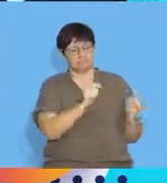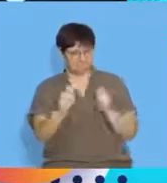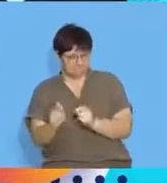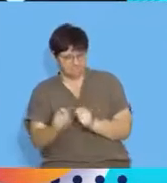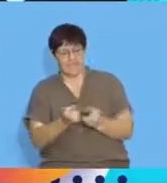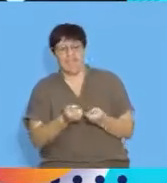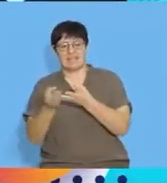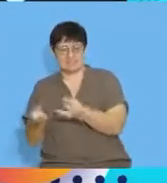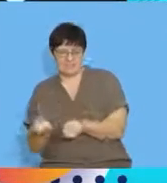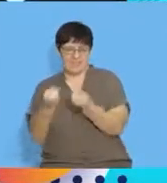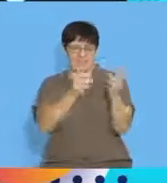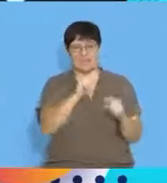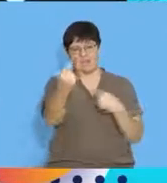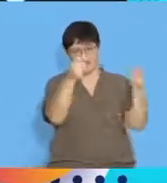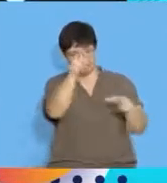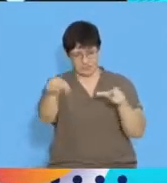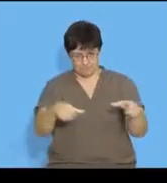person to the other.